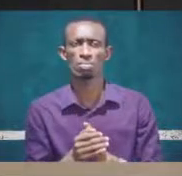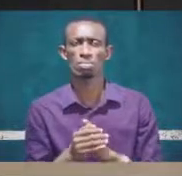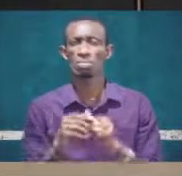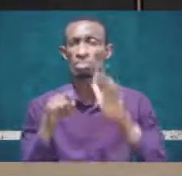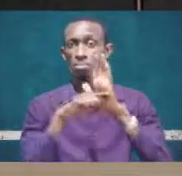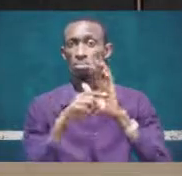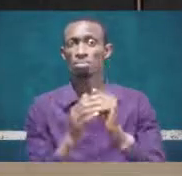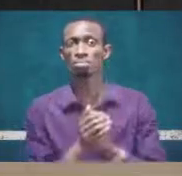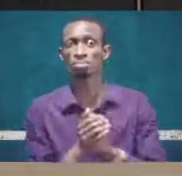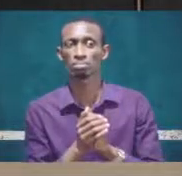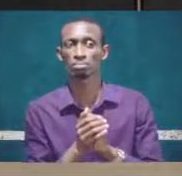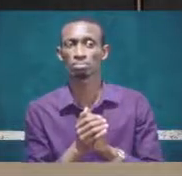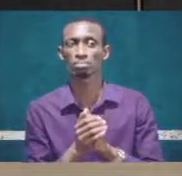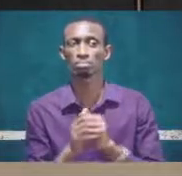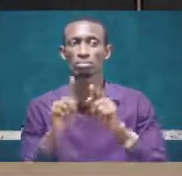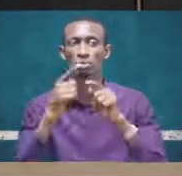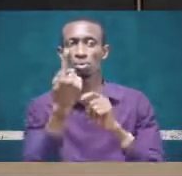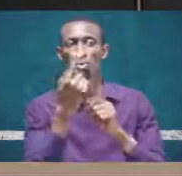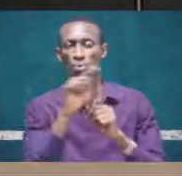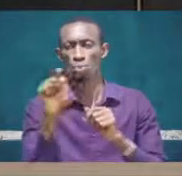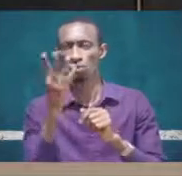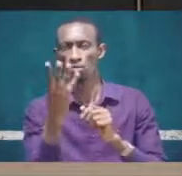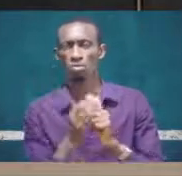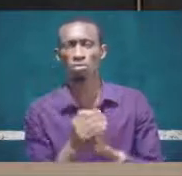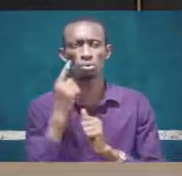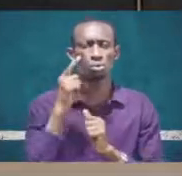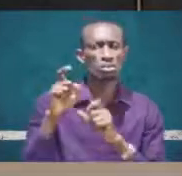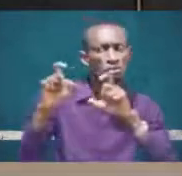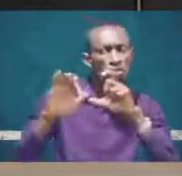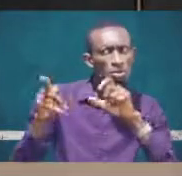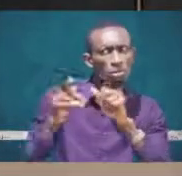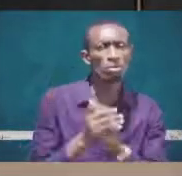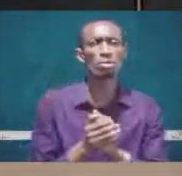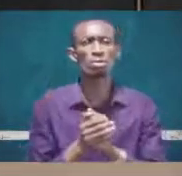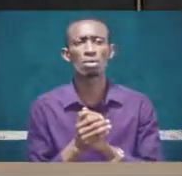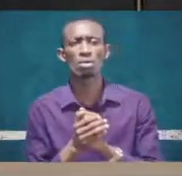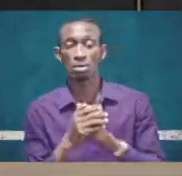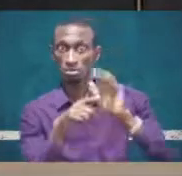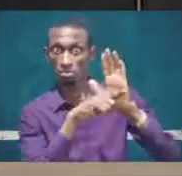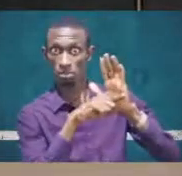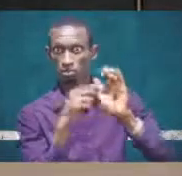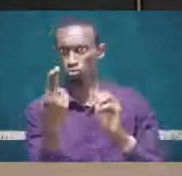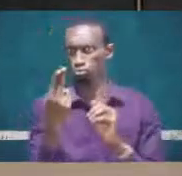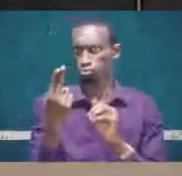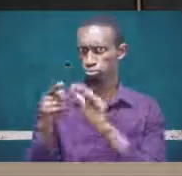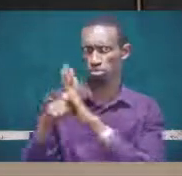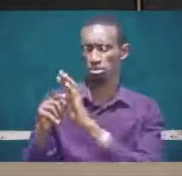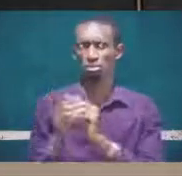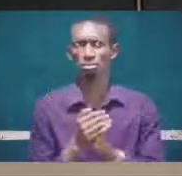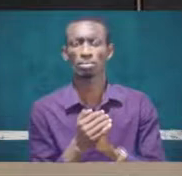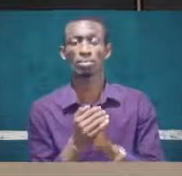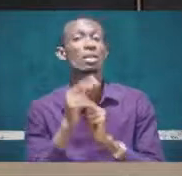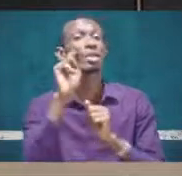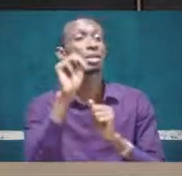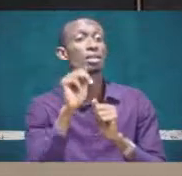negative a quarter. You see this form, minus and 2I, and the n is 3, that